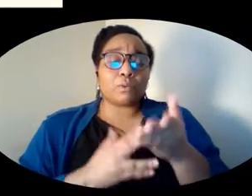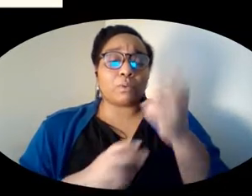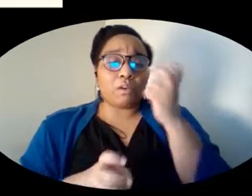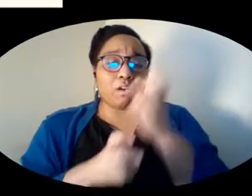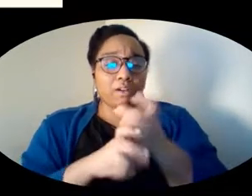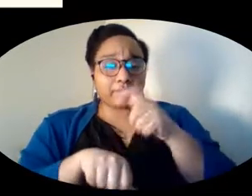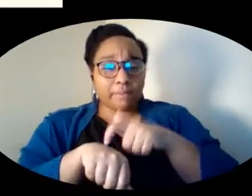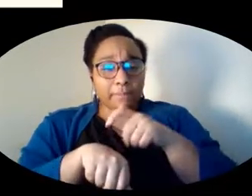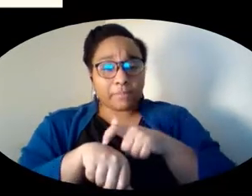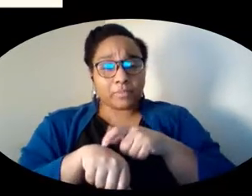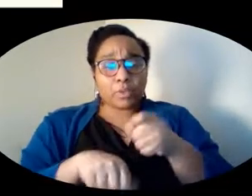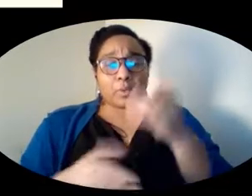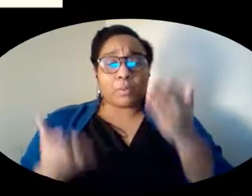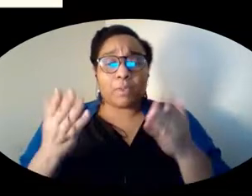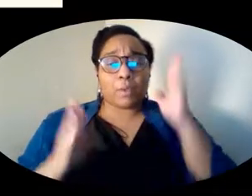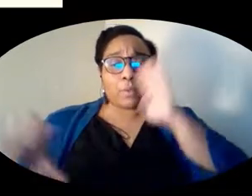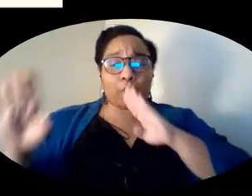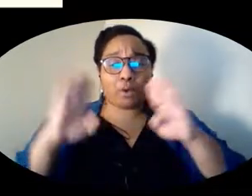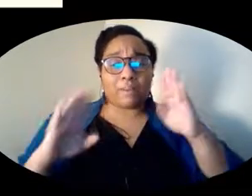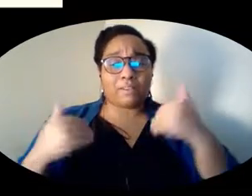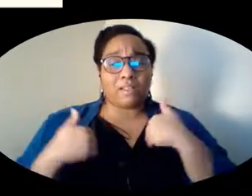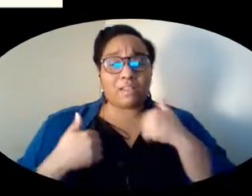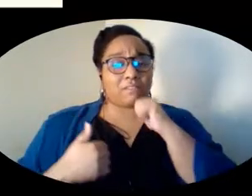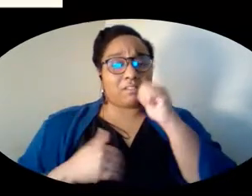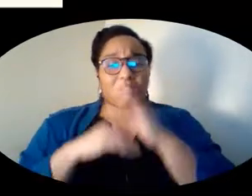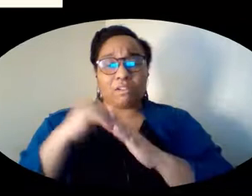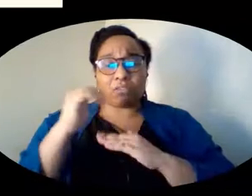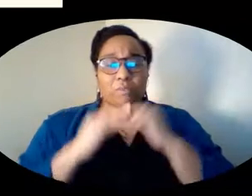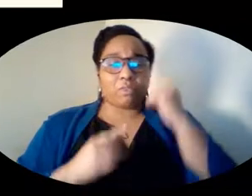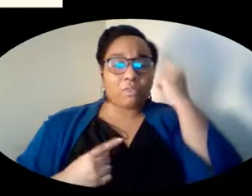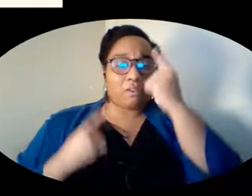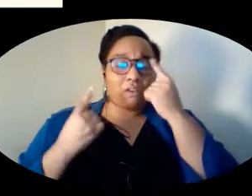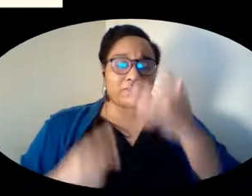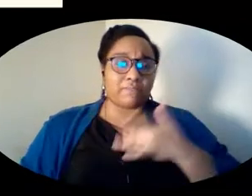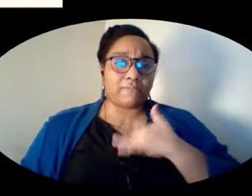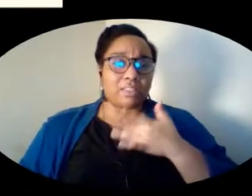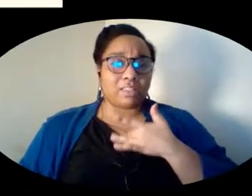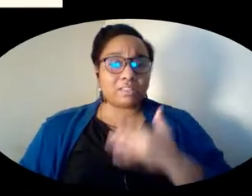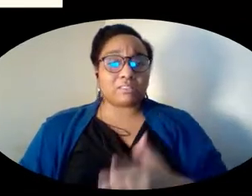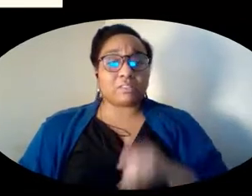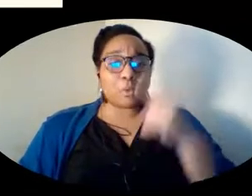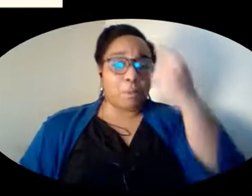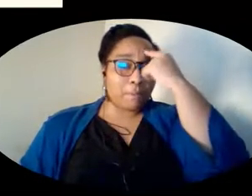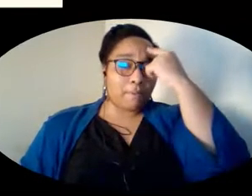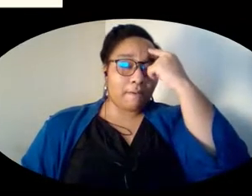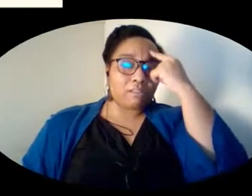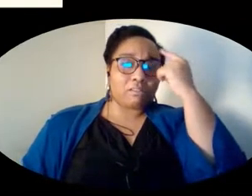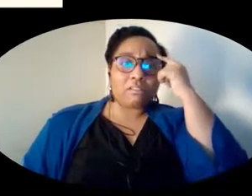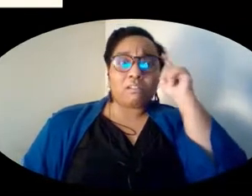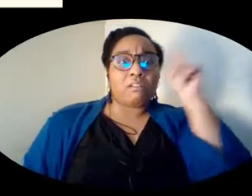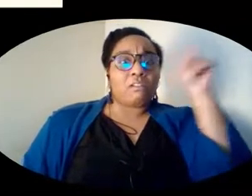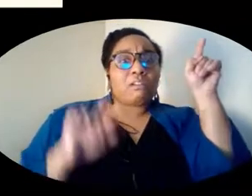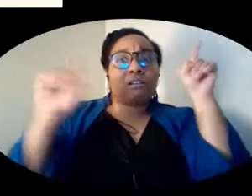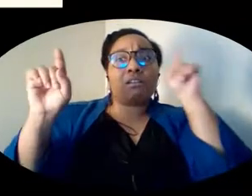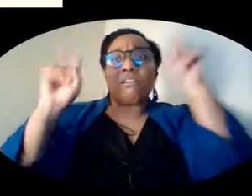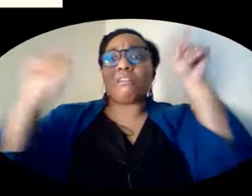tough time, you might worry and have uncomfortable thoughts and feelings. Your mind might race and have